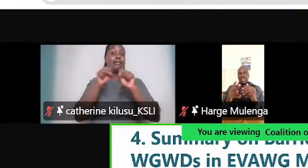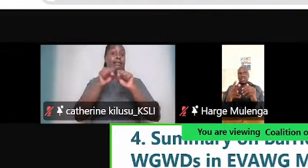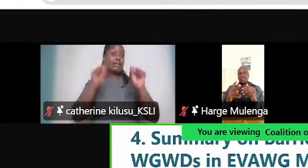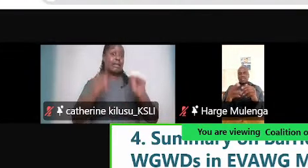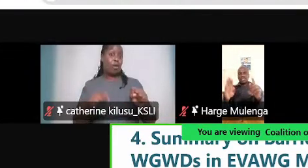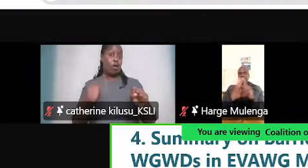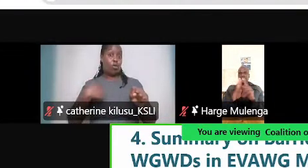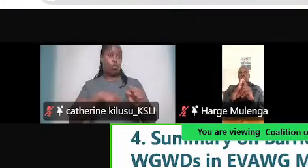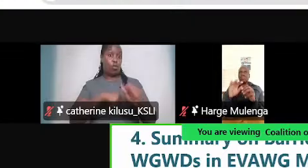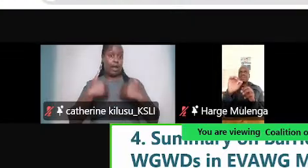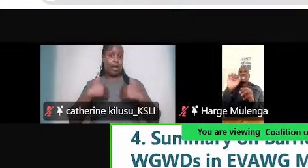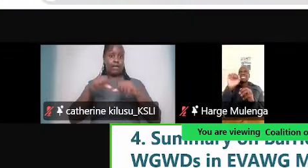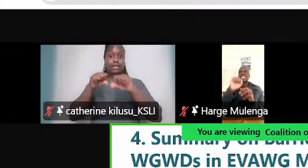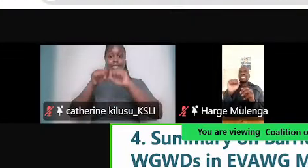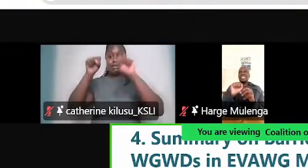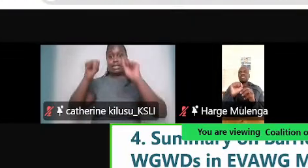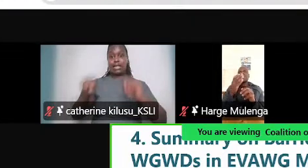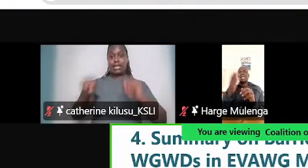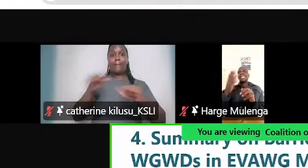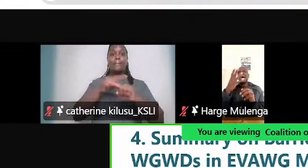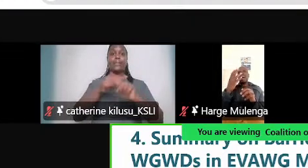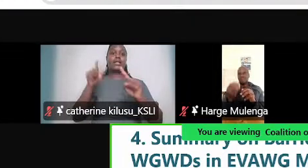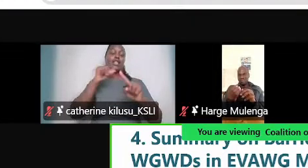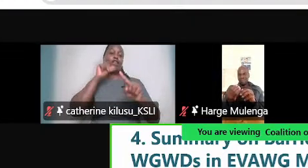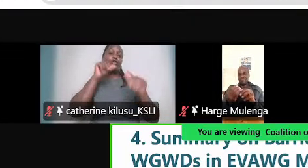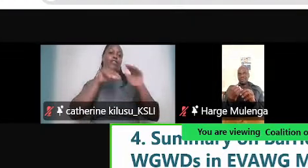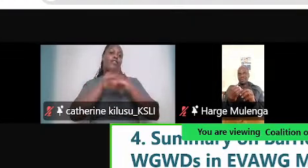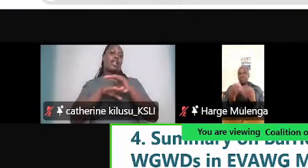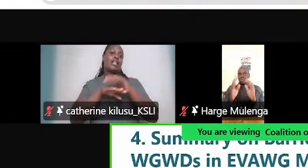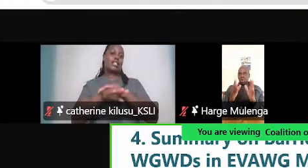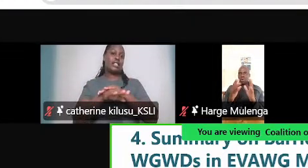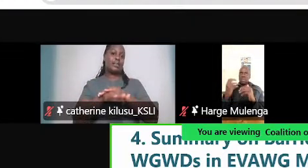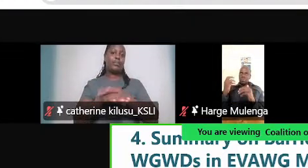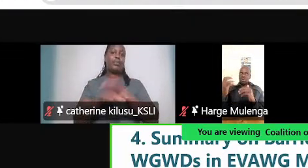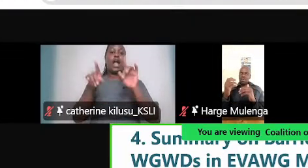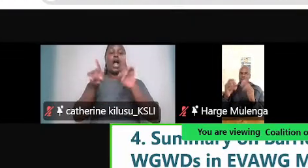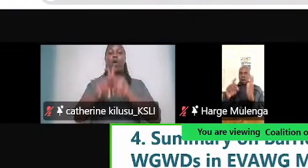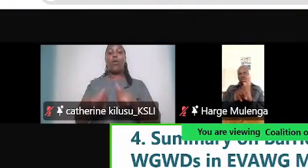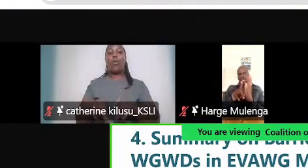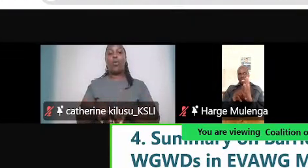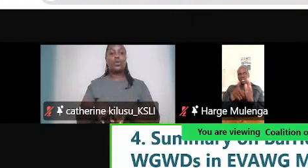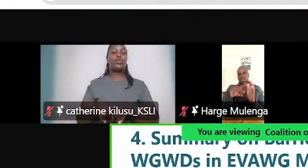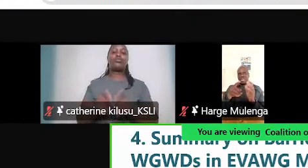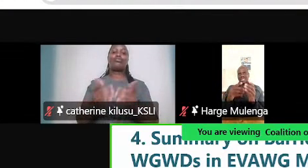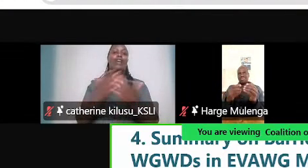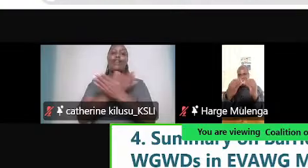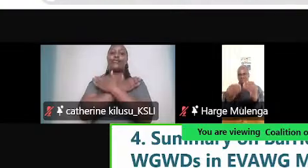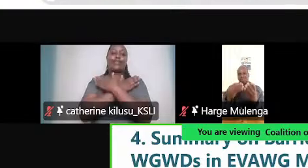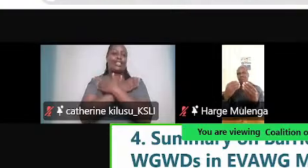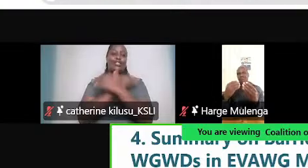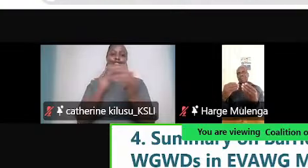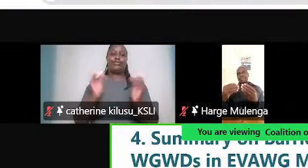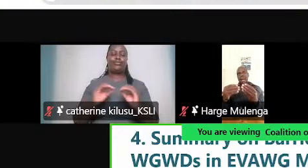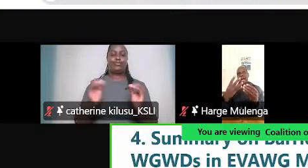in place, but they are not friendly and they are not accessible.